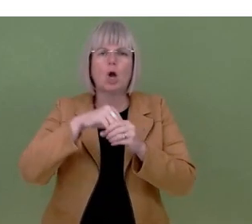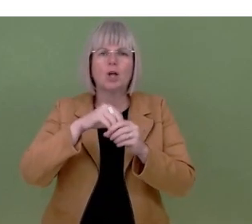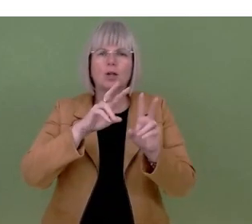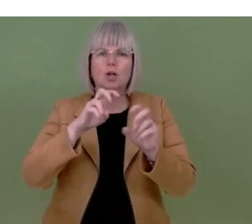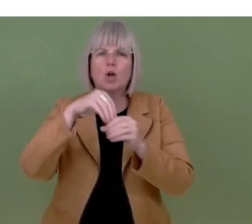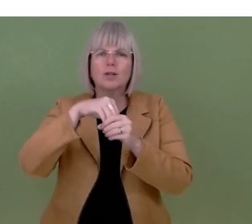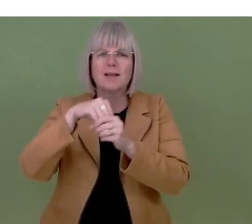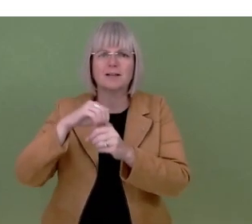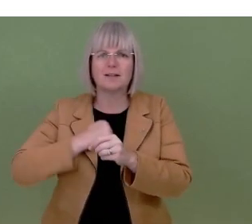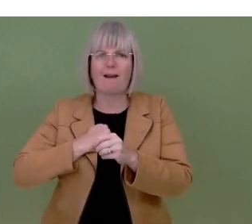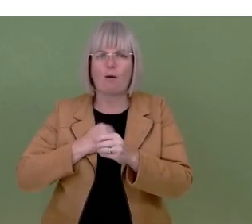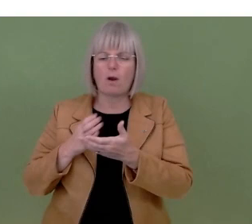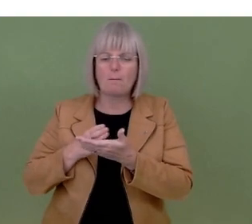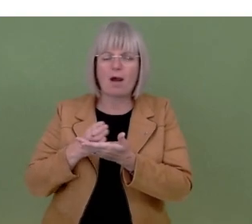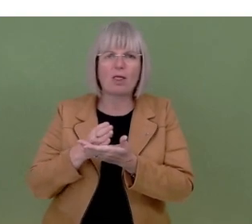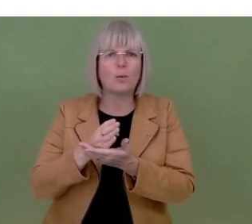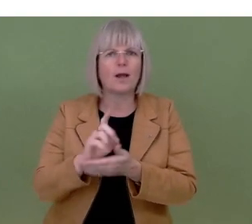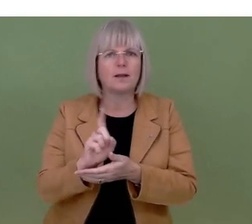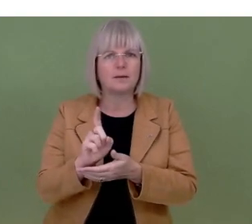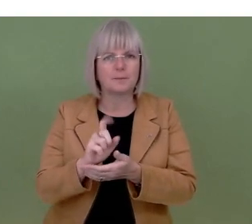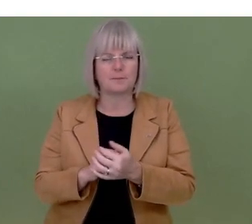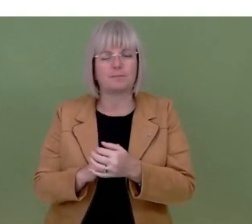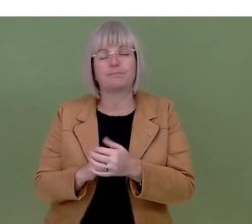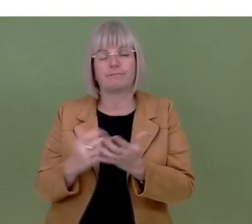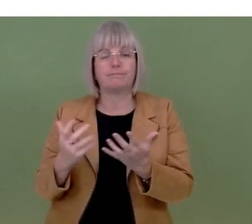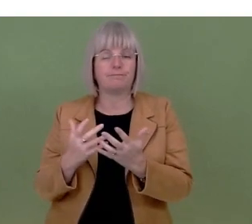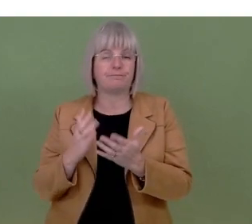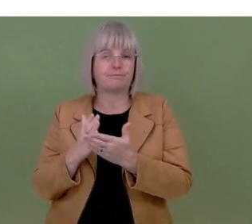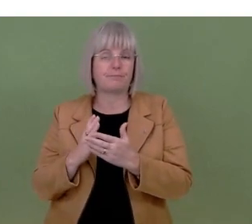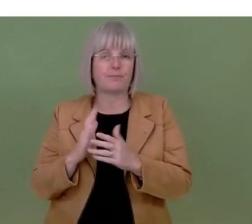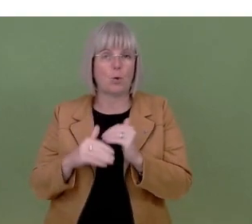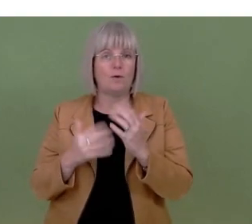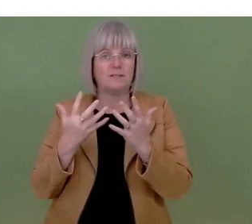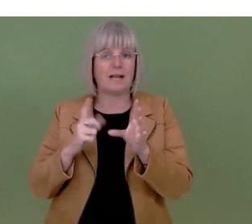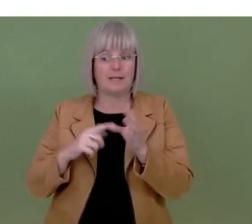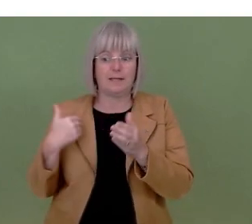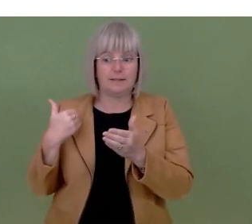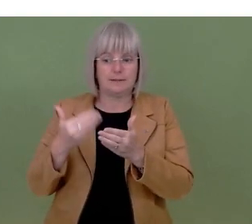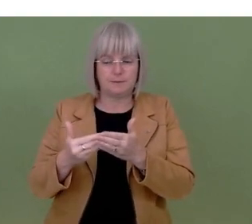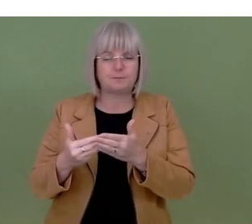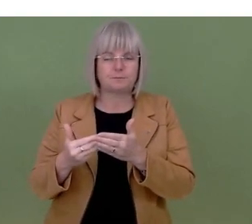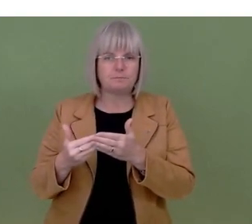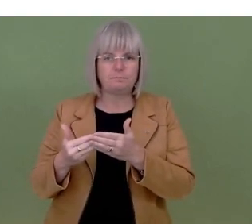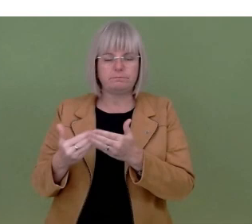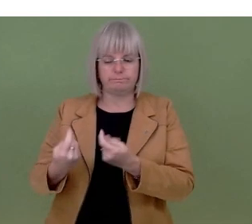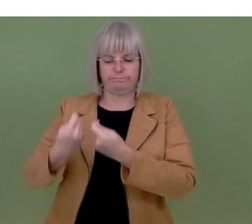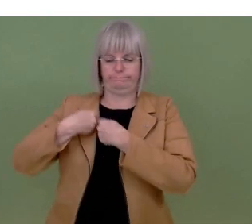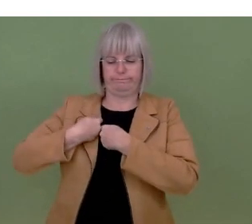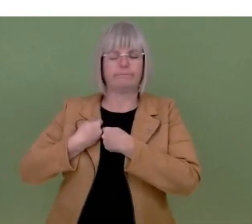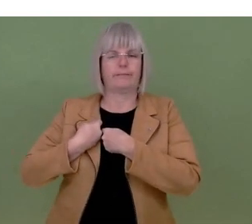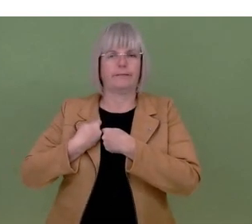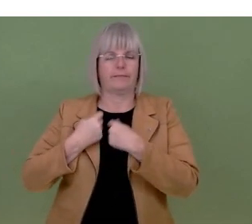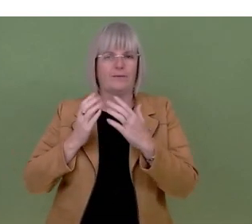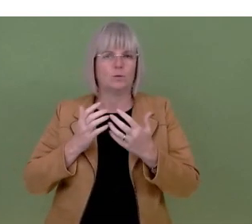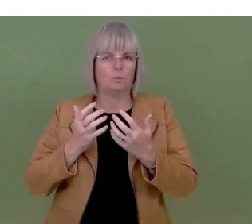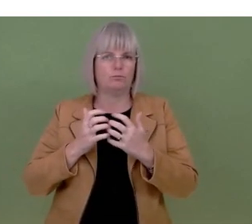the over the last decade with a mandate to break down barriers to physical and mental health